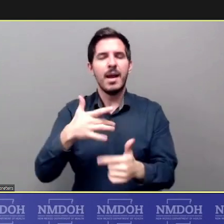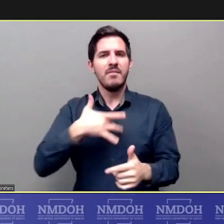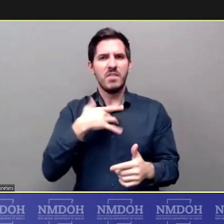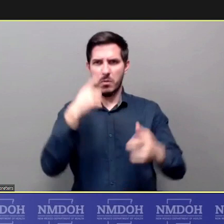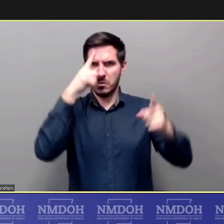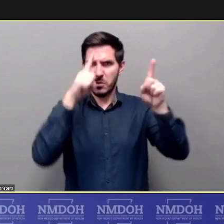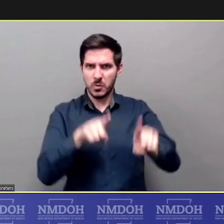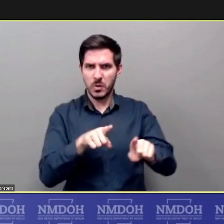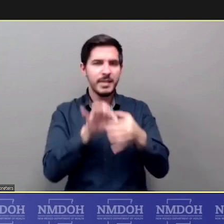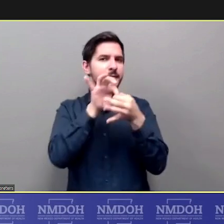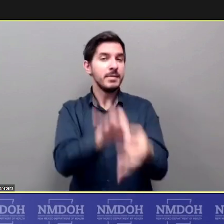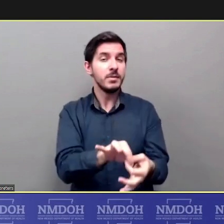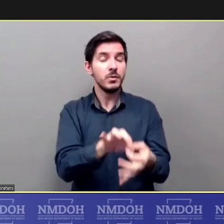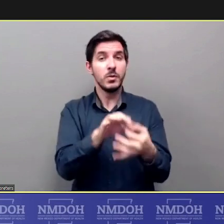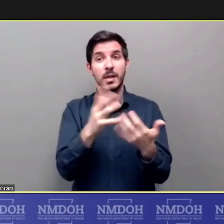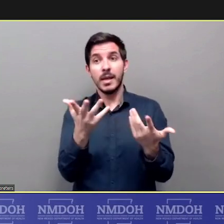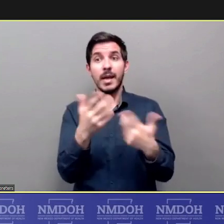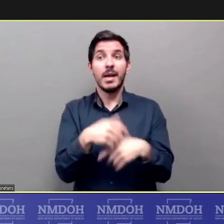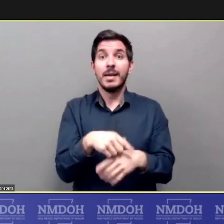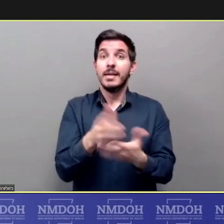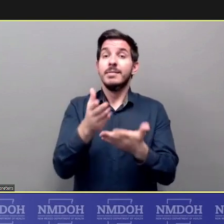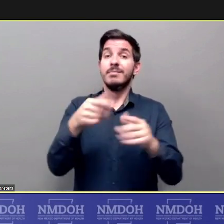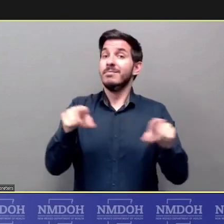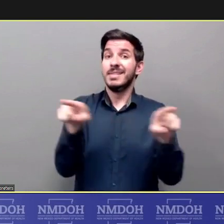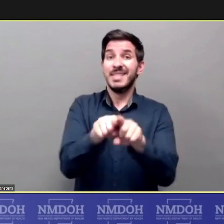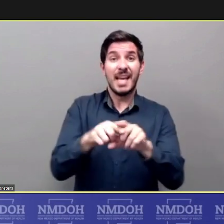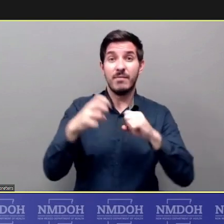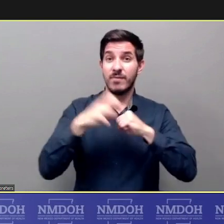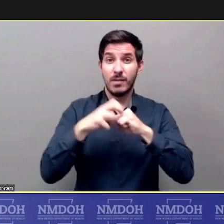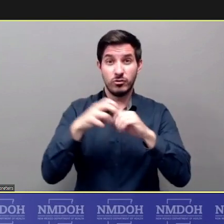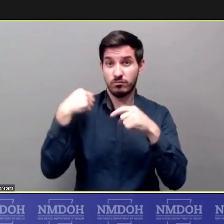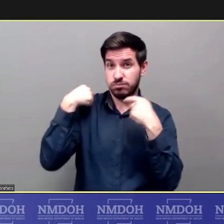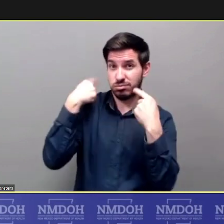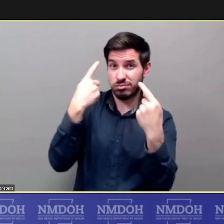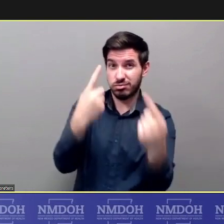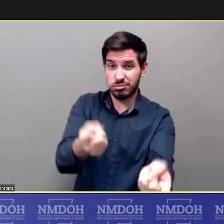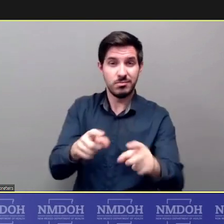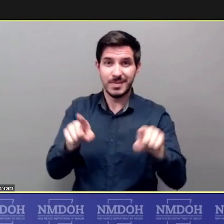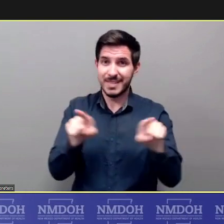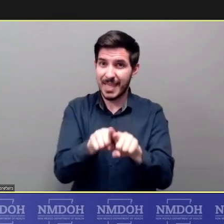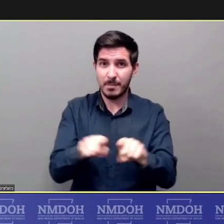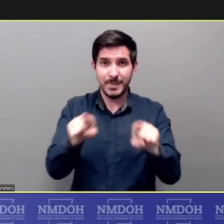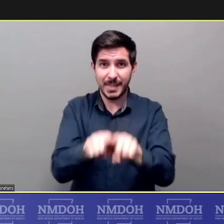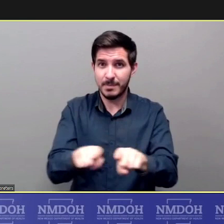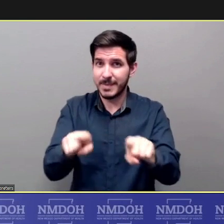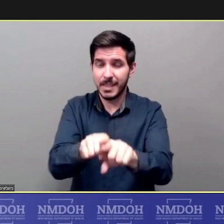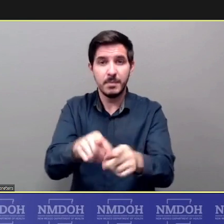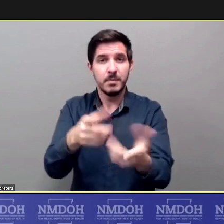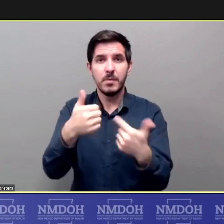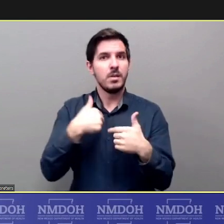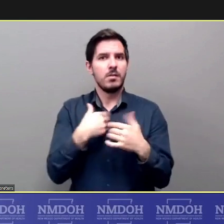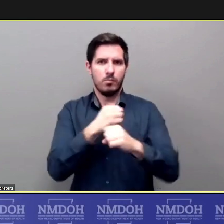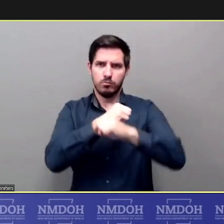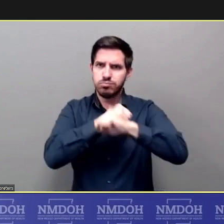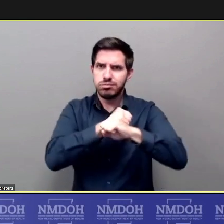just, same viruses around have always been. We took extreme precautions with kids